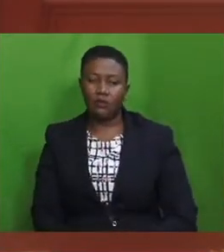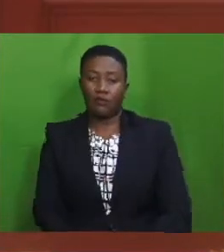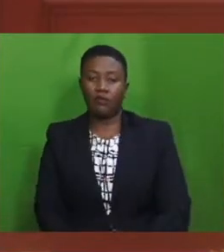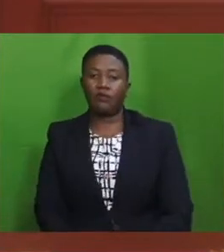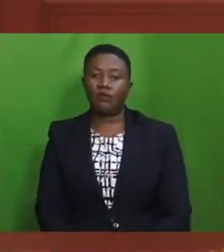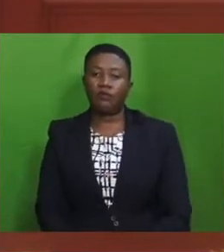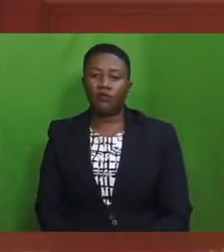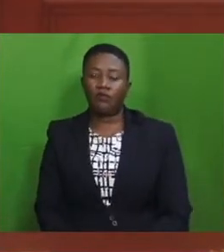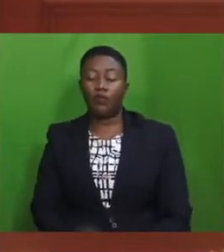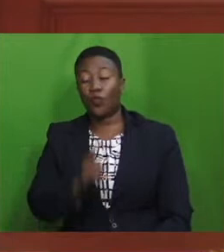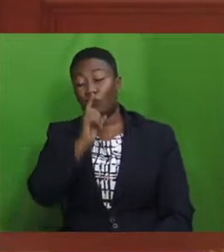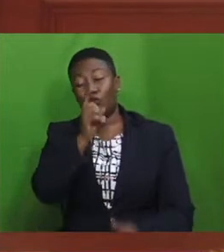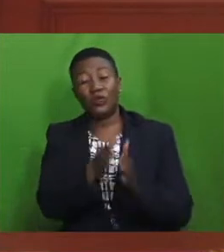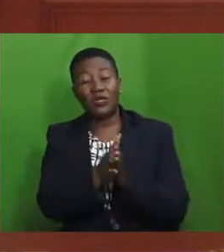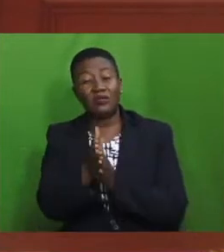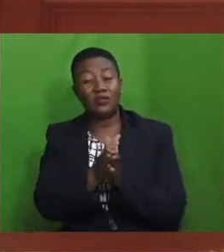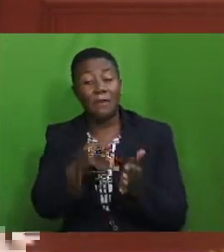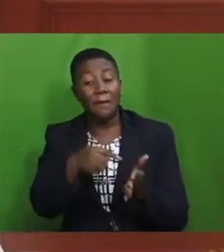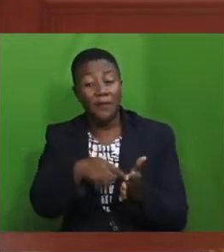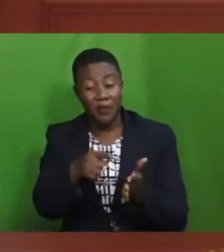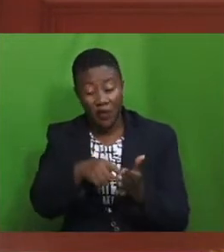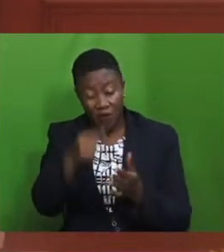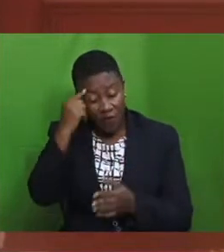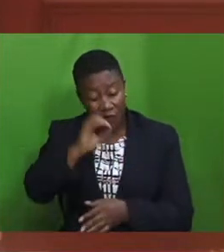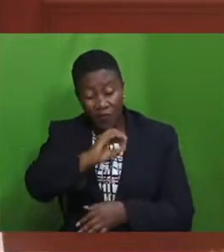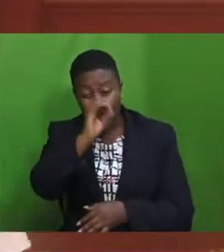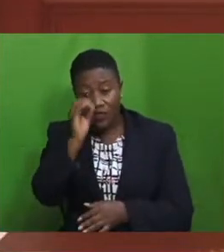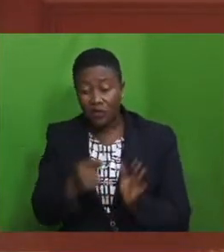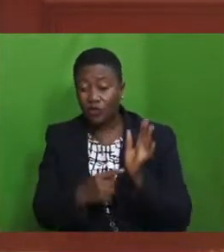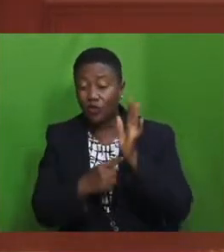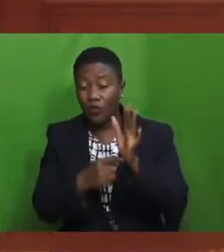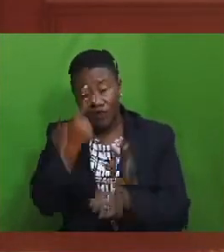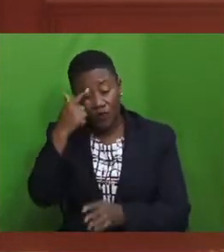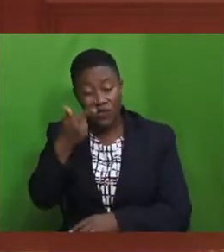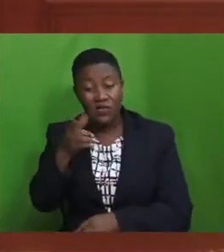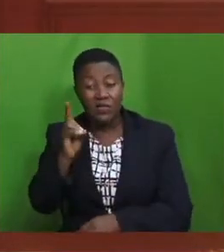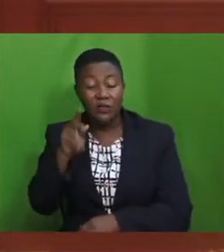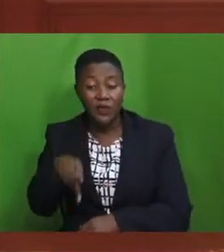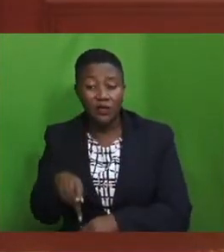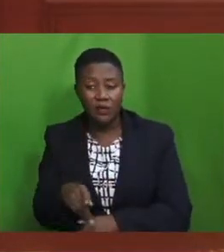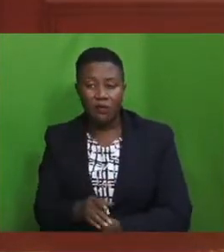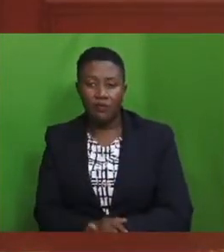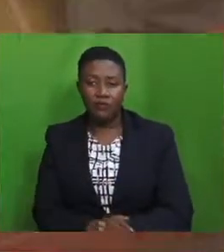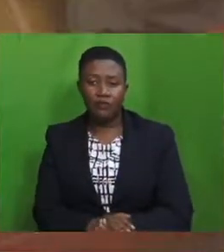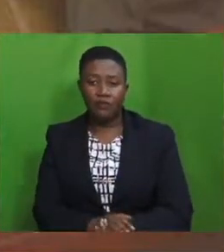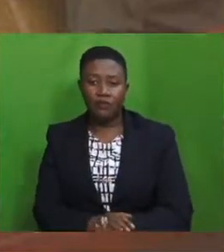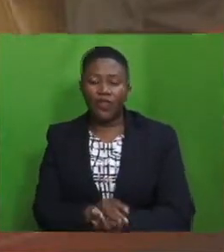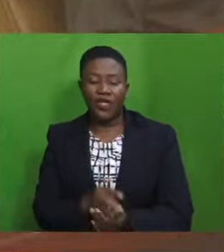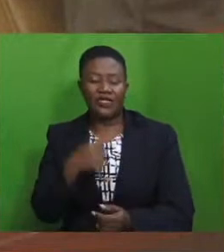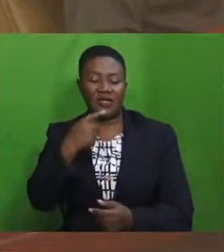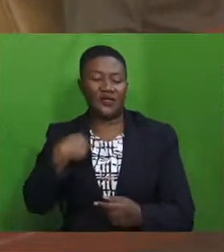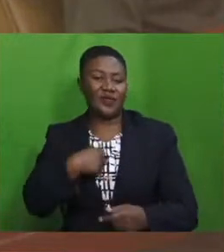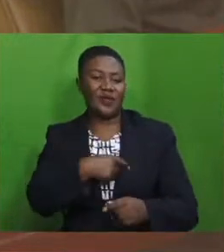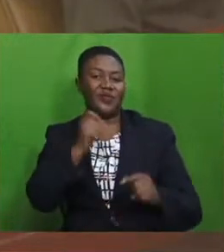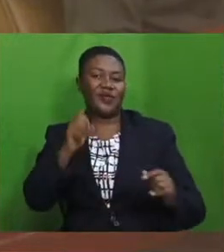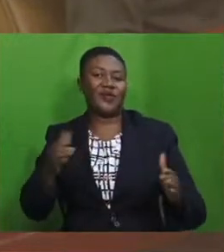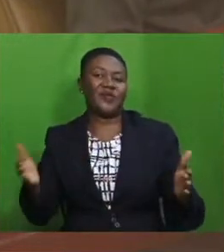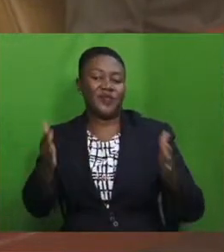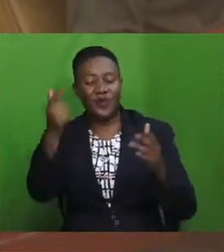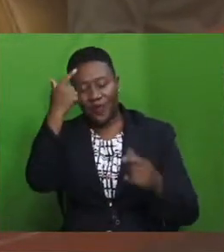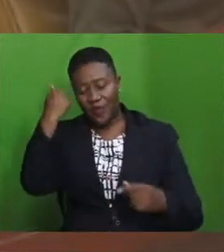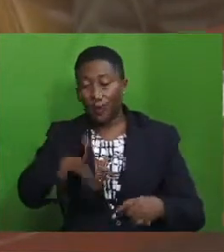Interest payments as a percentage of GDP. Yet they say, hail us as